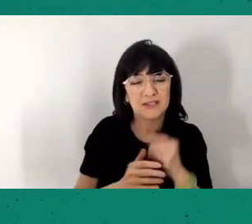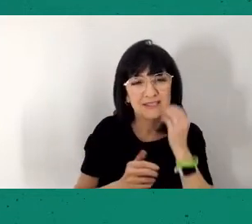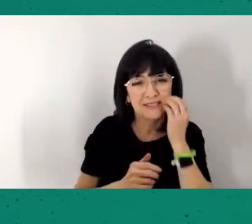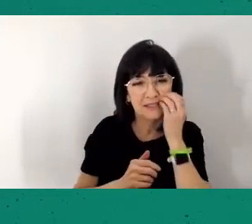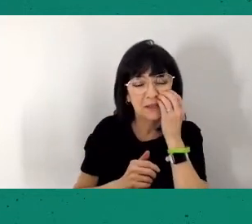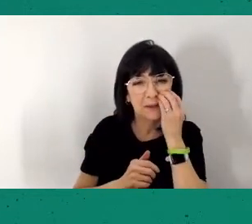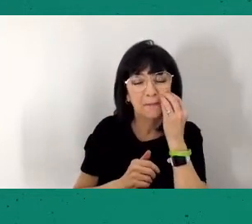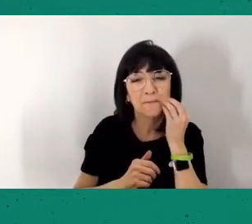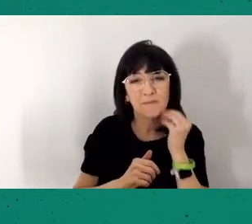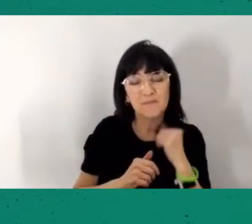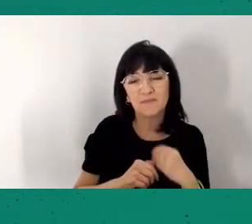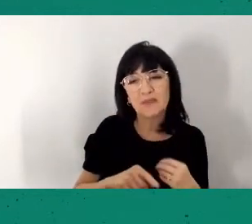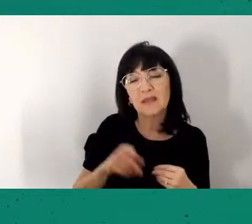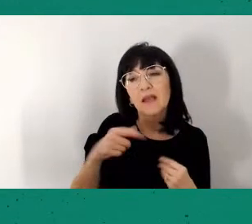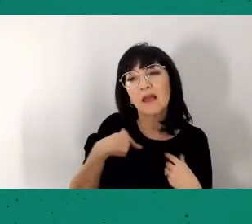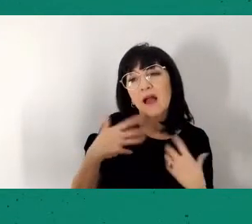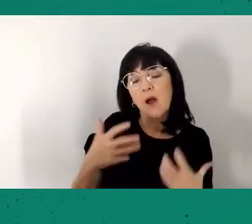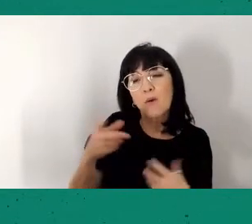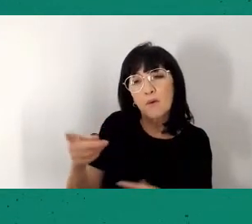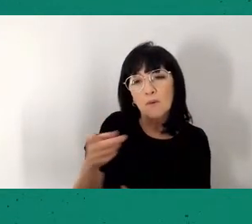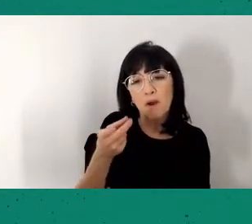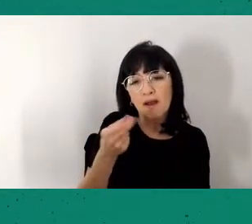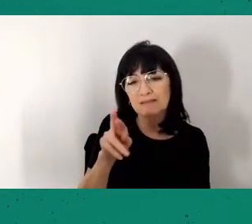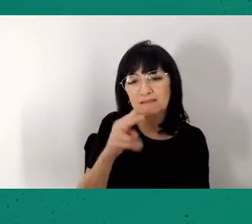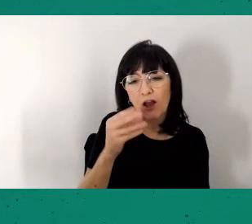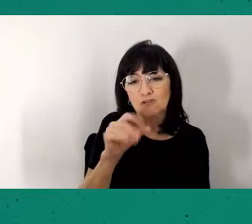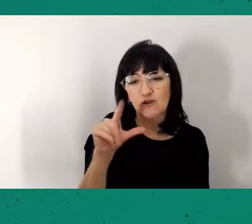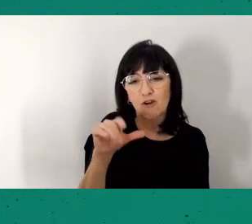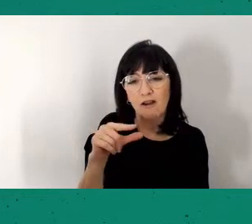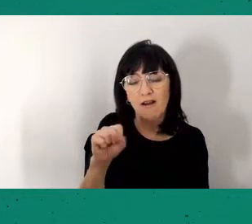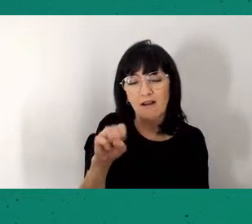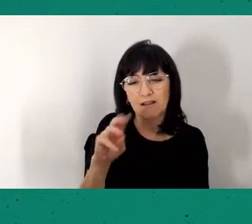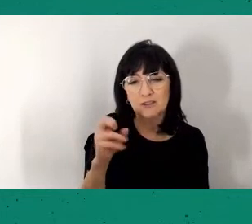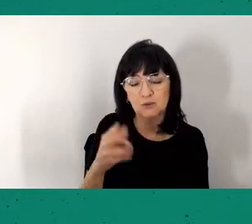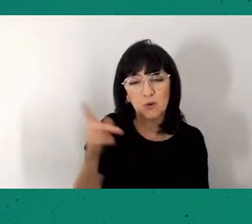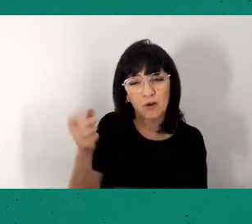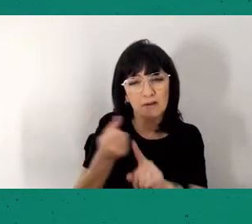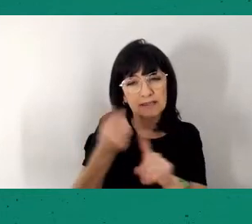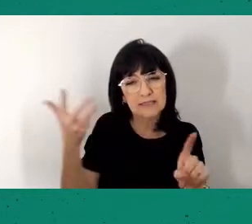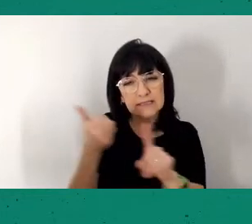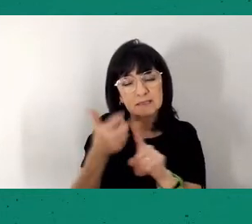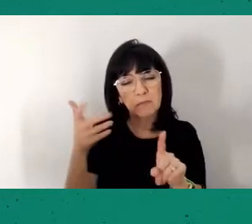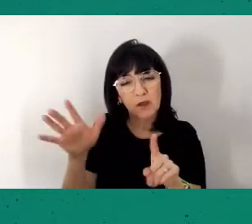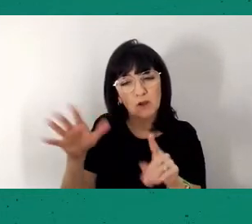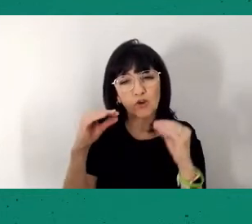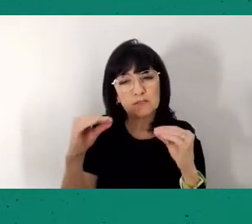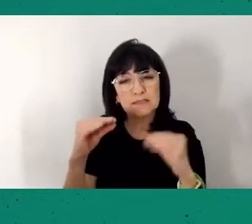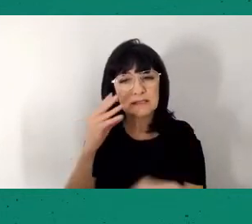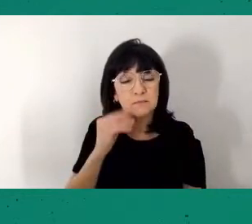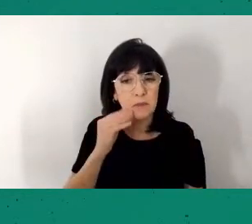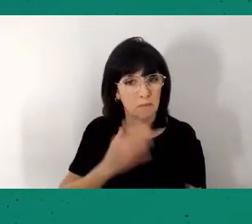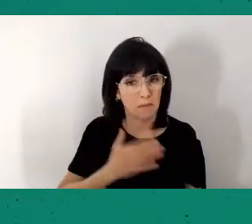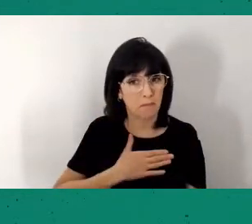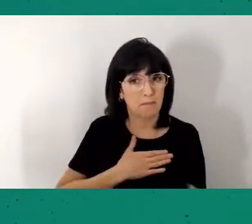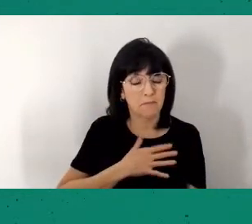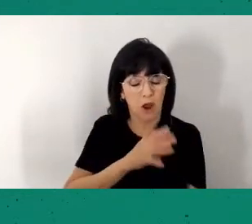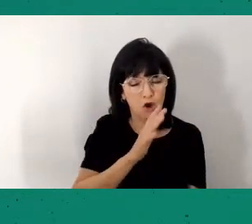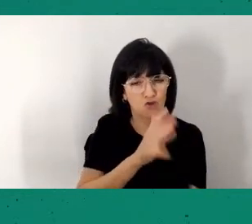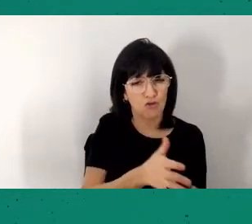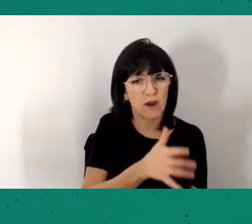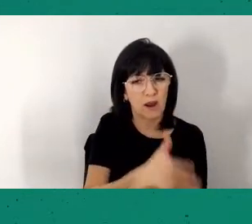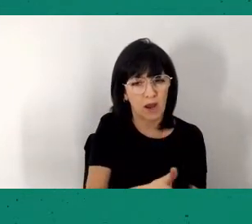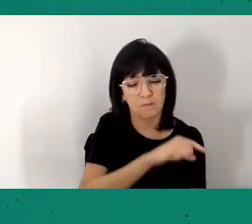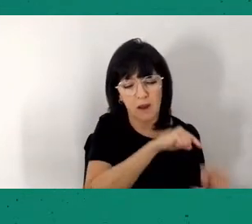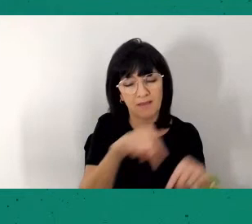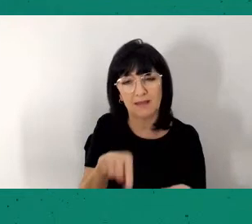just expound on the teacher experience. My grandmother came to Newark, Delaware to teach